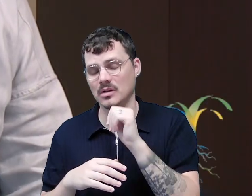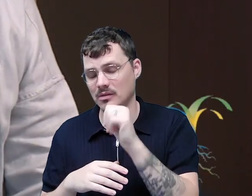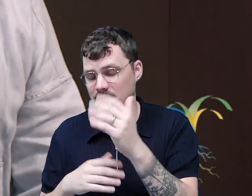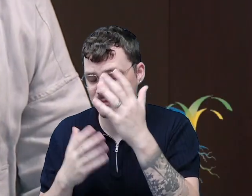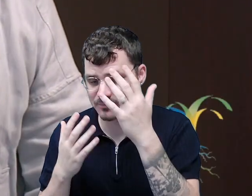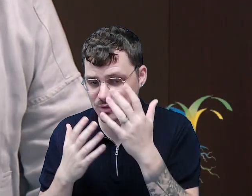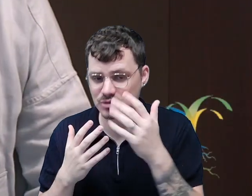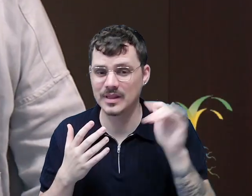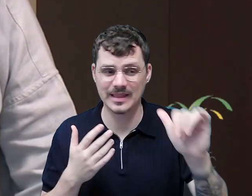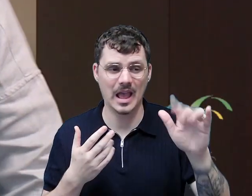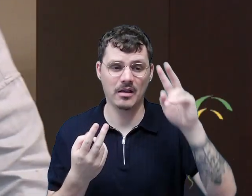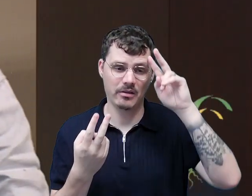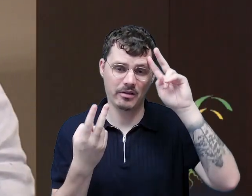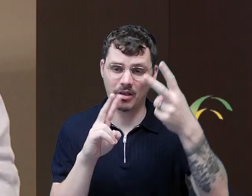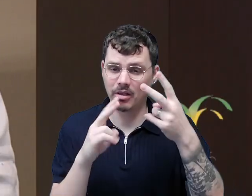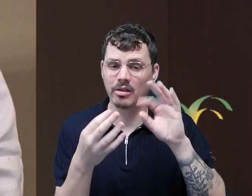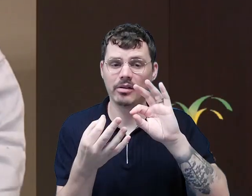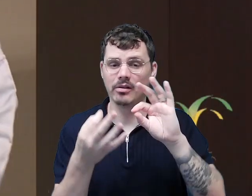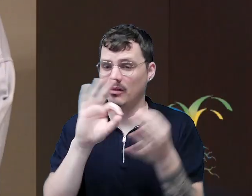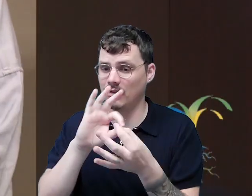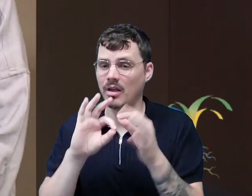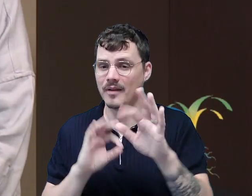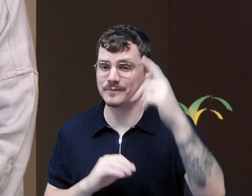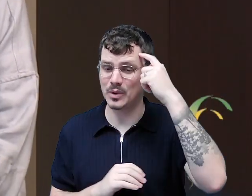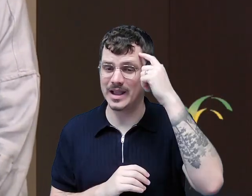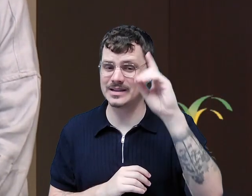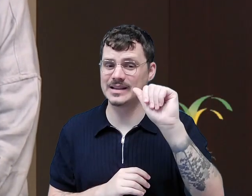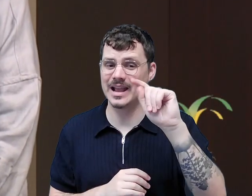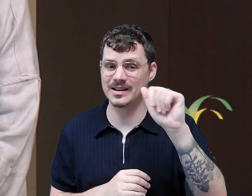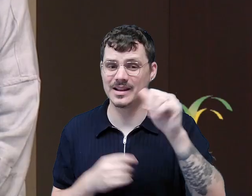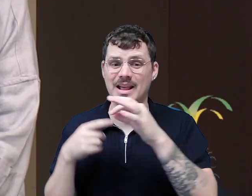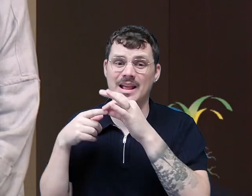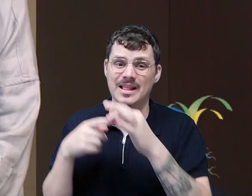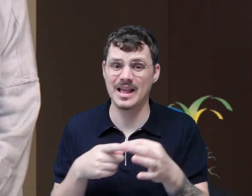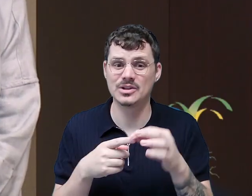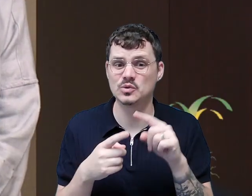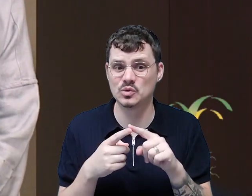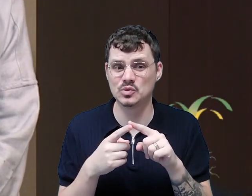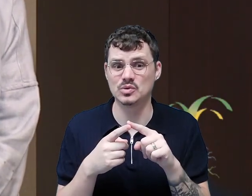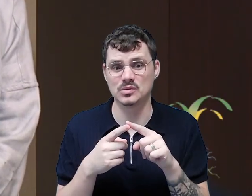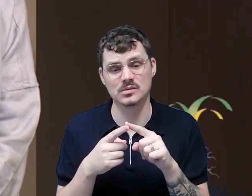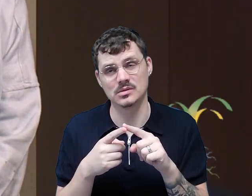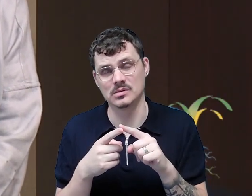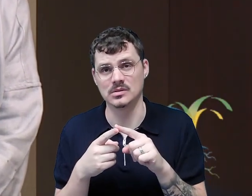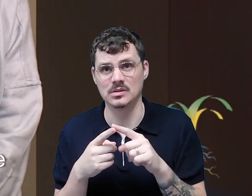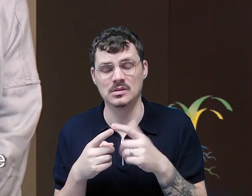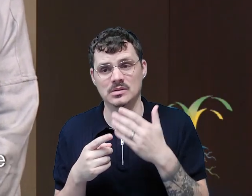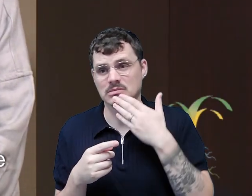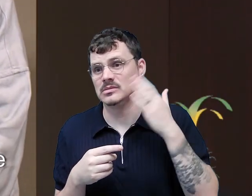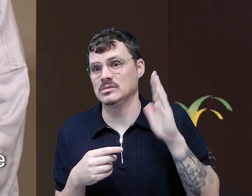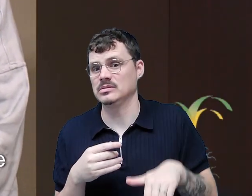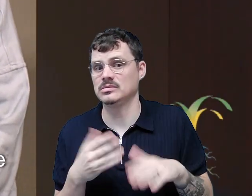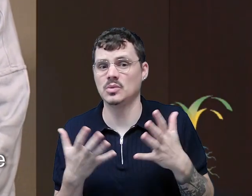So this is, unfortunately, this misinterpretation of brain data led to